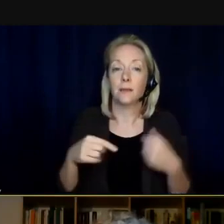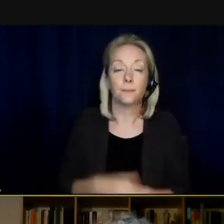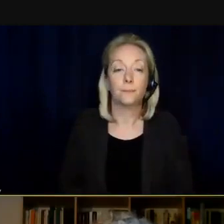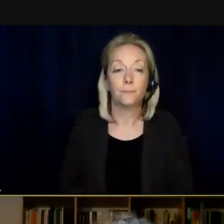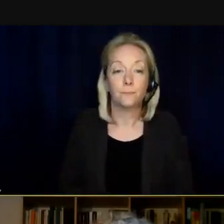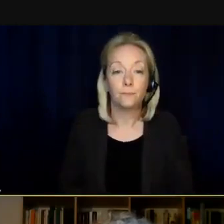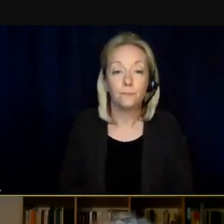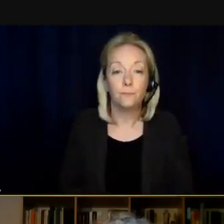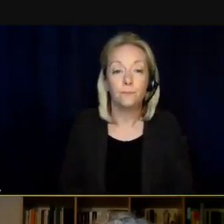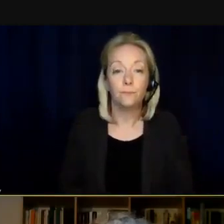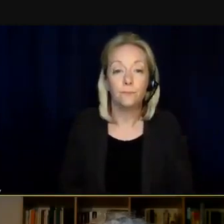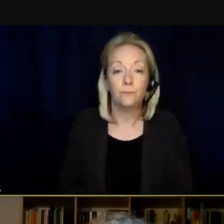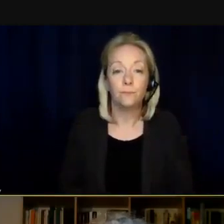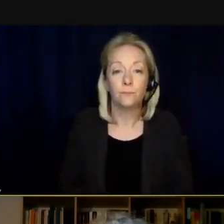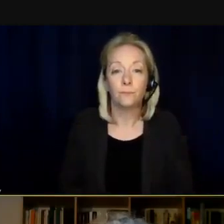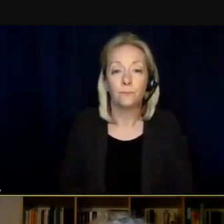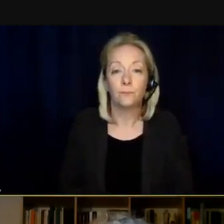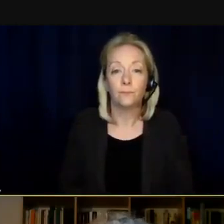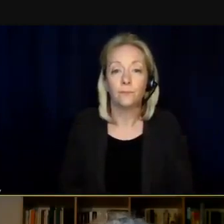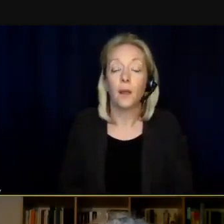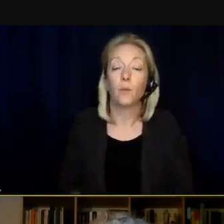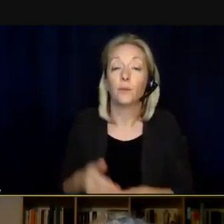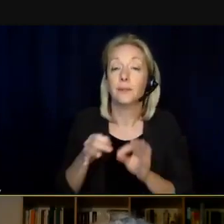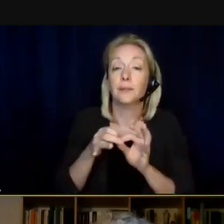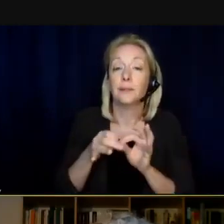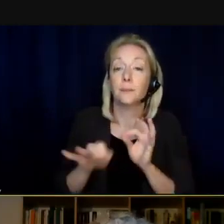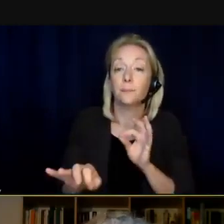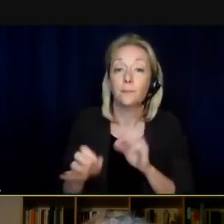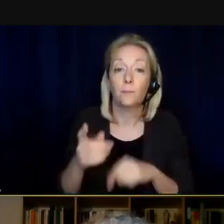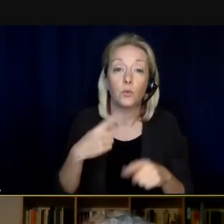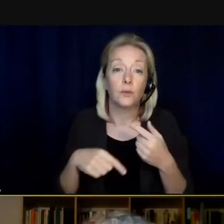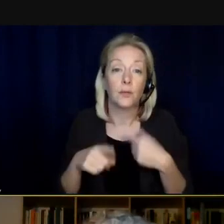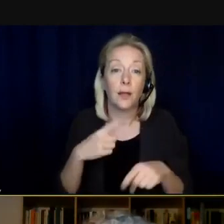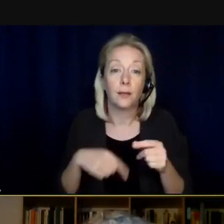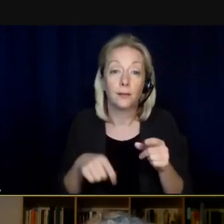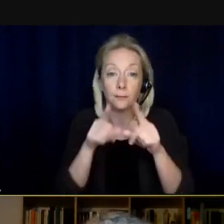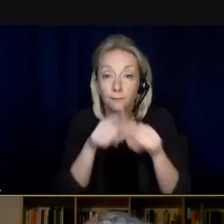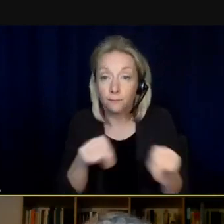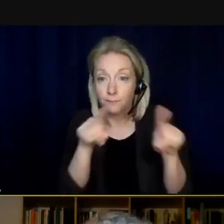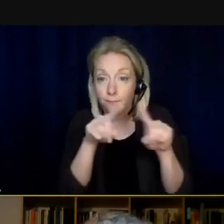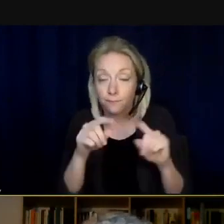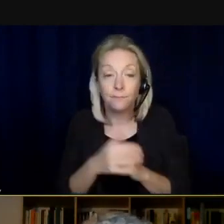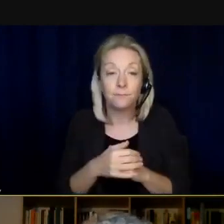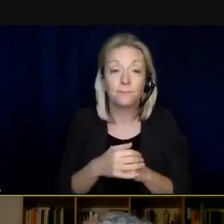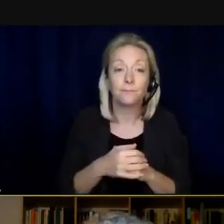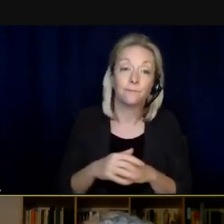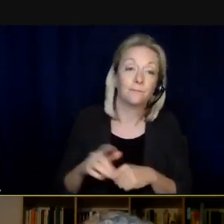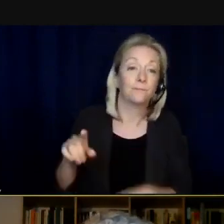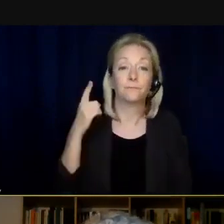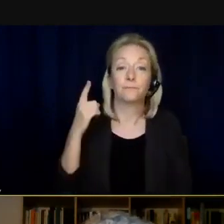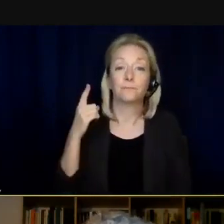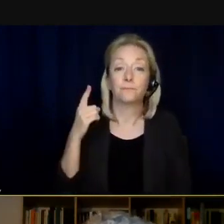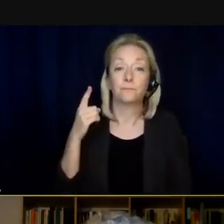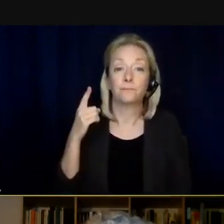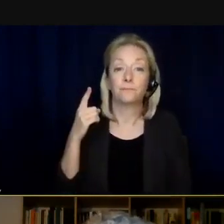are simple, that are not compound signs, can be found here. And the first one lets